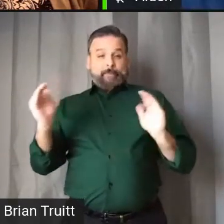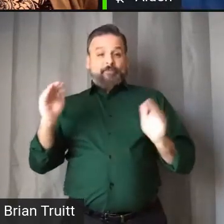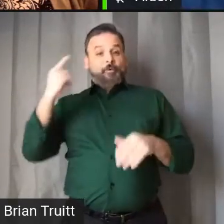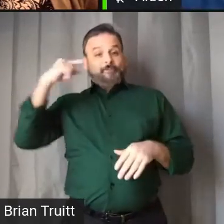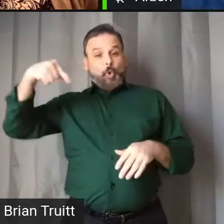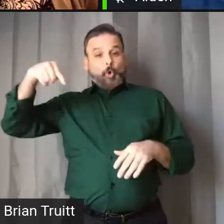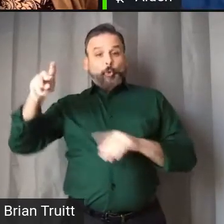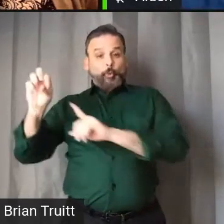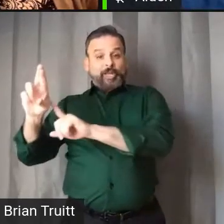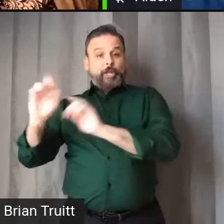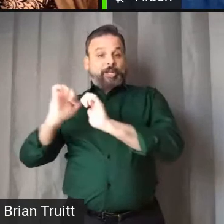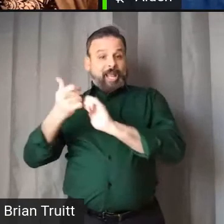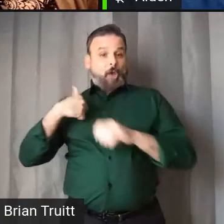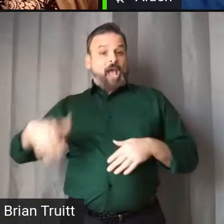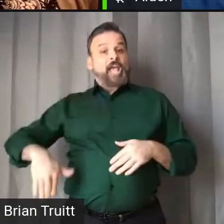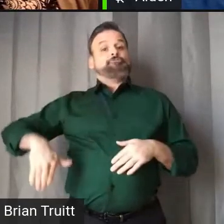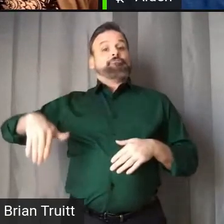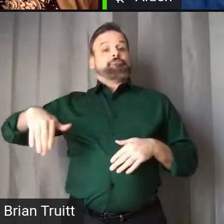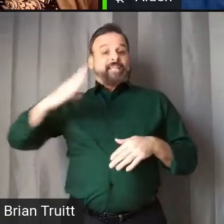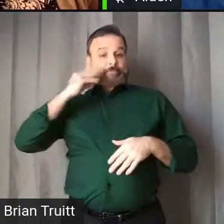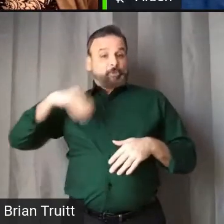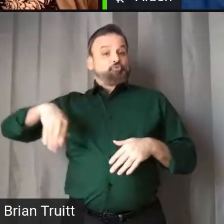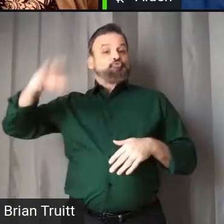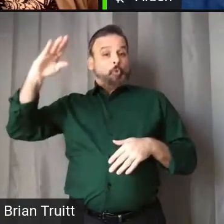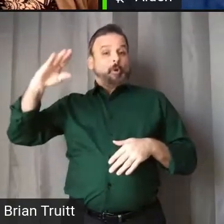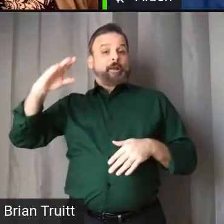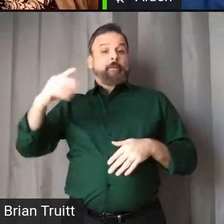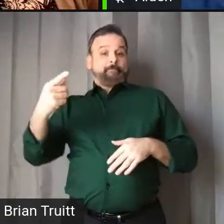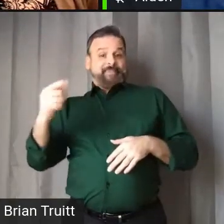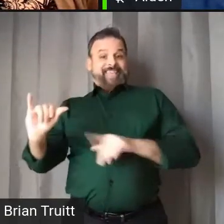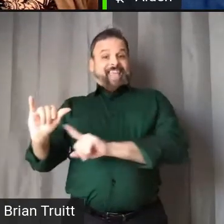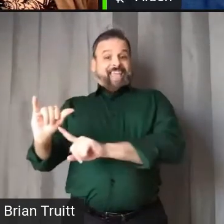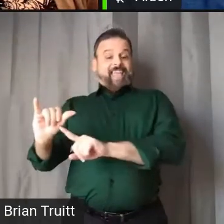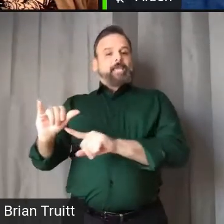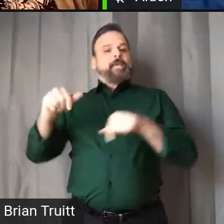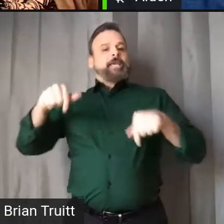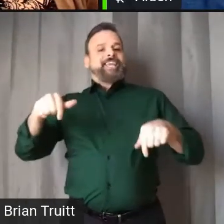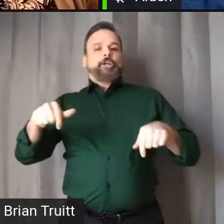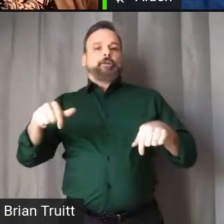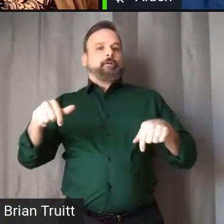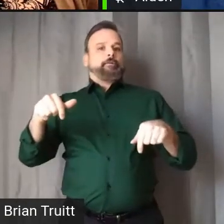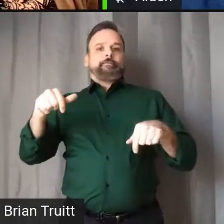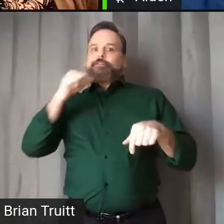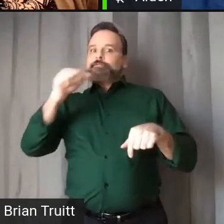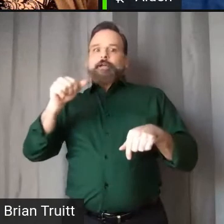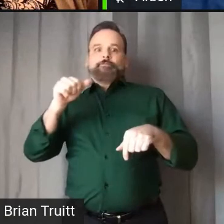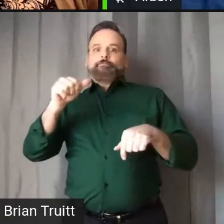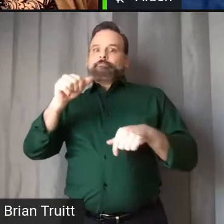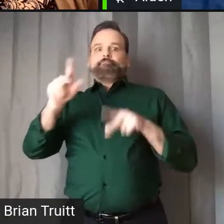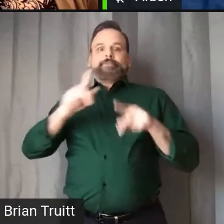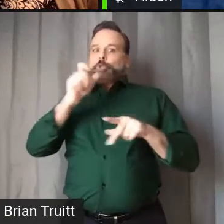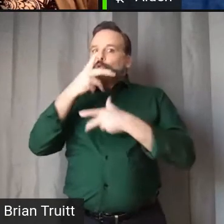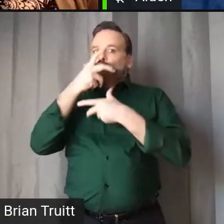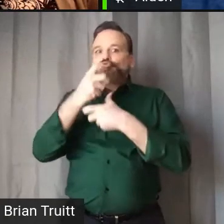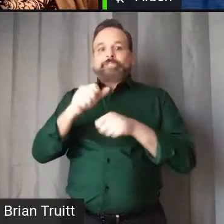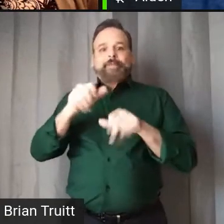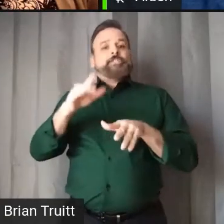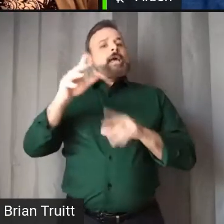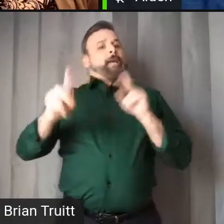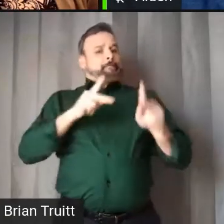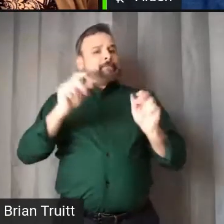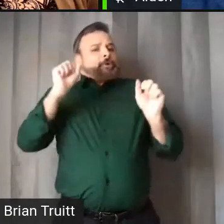way that I experienced growing up gay, where, you know, here there's a lot of mistrust for magic, even though everyone in this world is able to do it